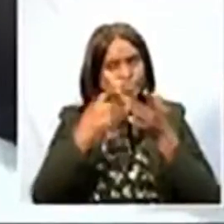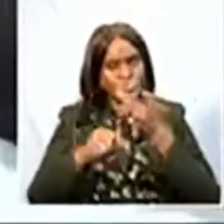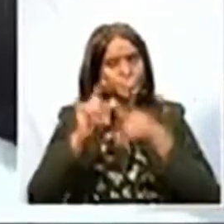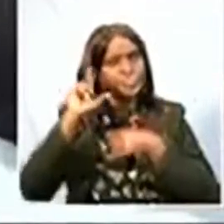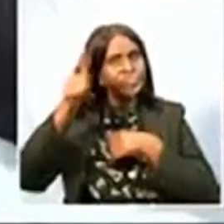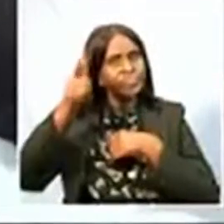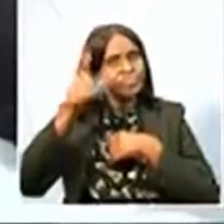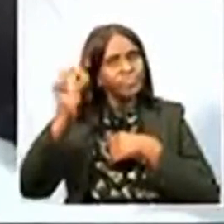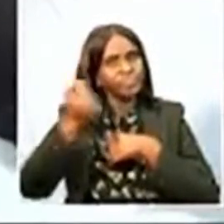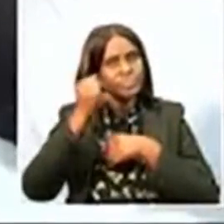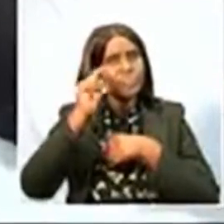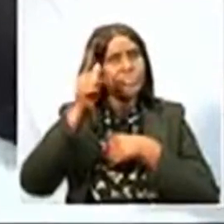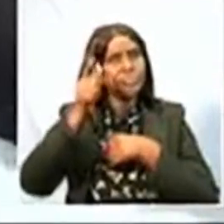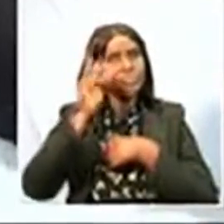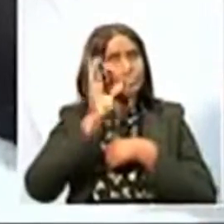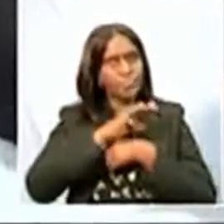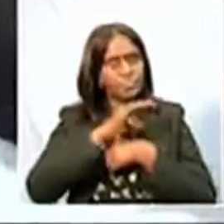later.